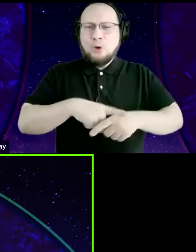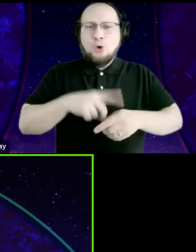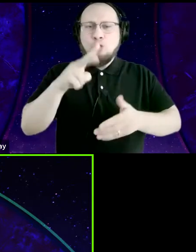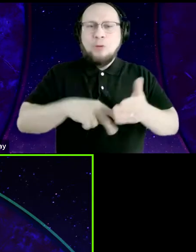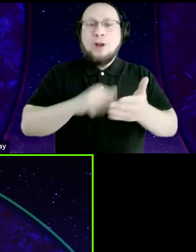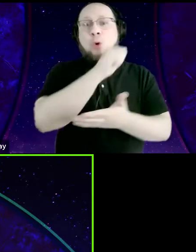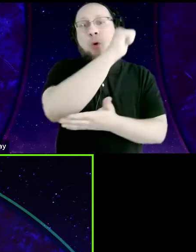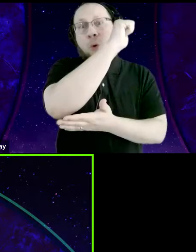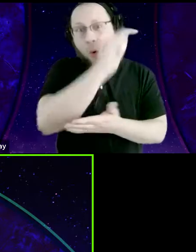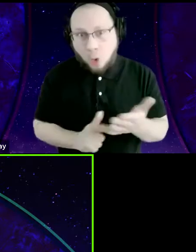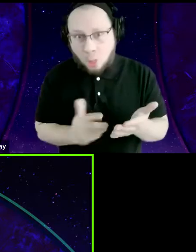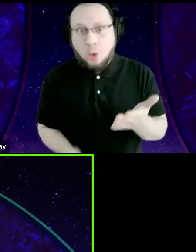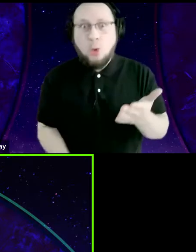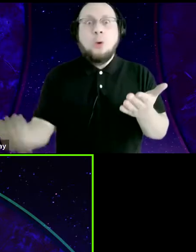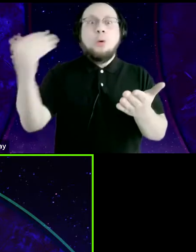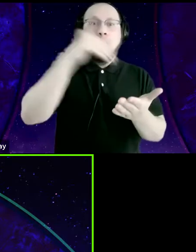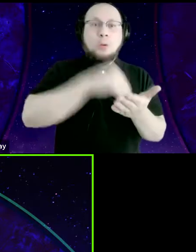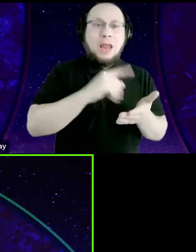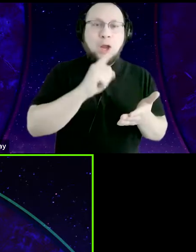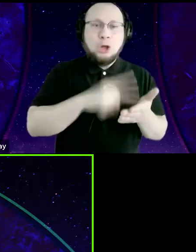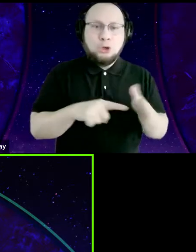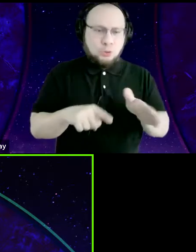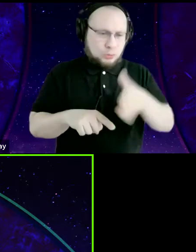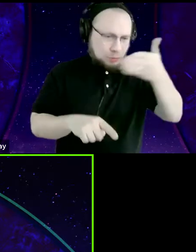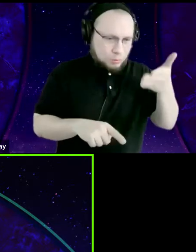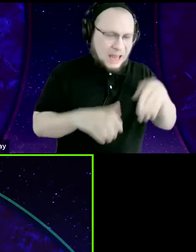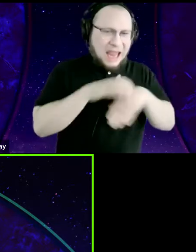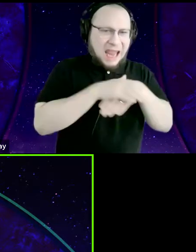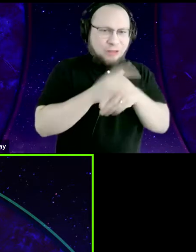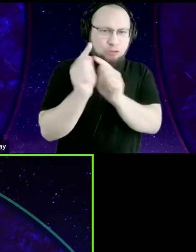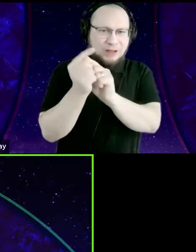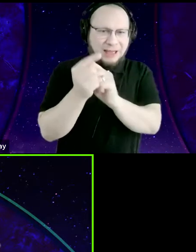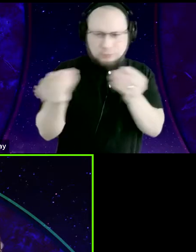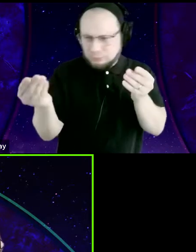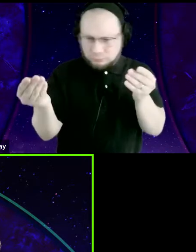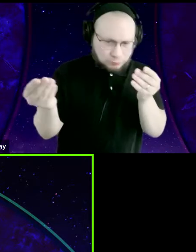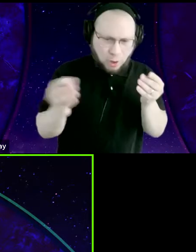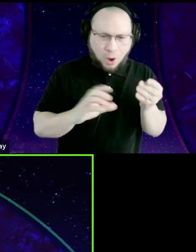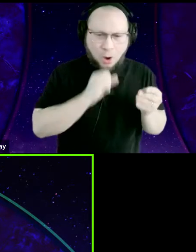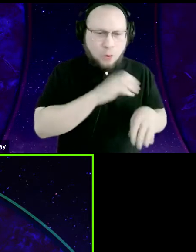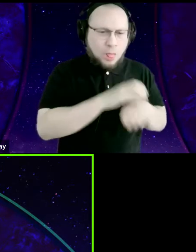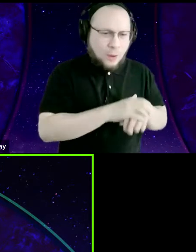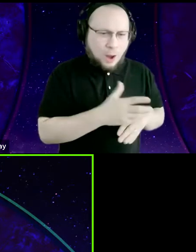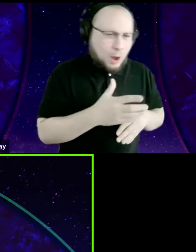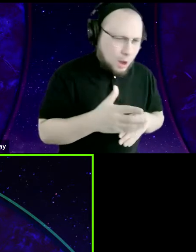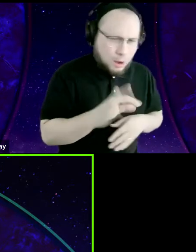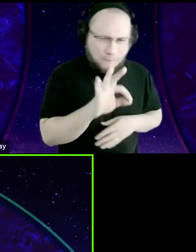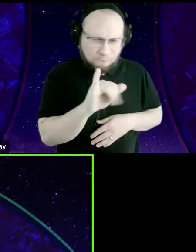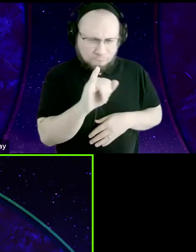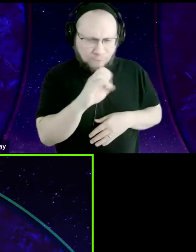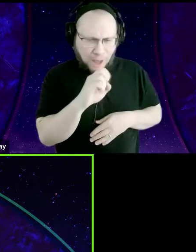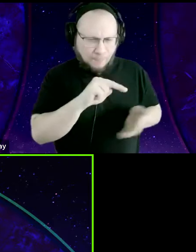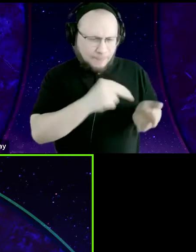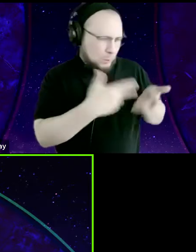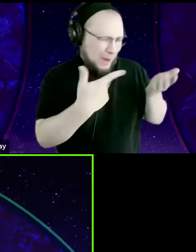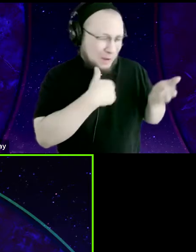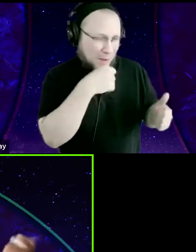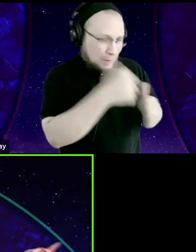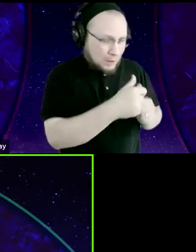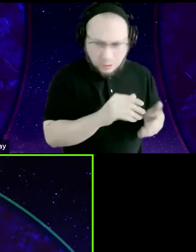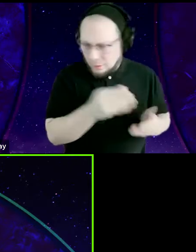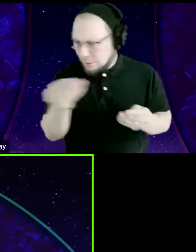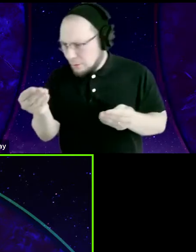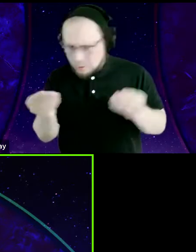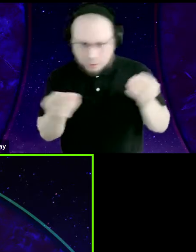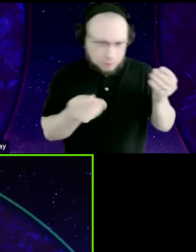entire text all over again, to go through the lexicon to understand, oh, phi means this here, and it means this here, right?